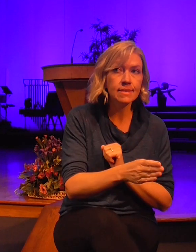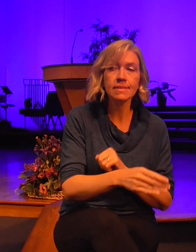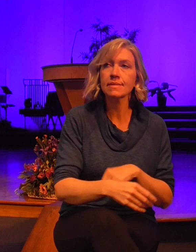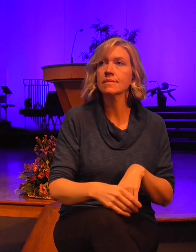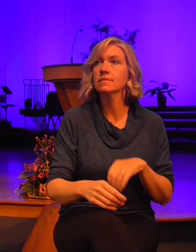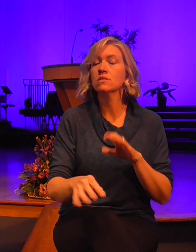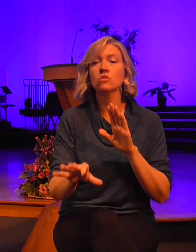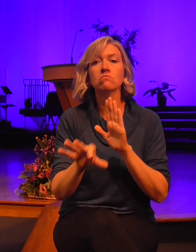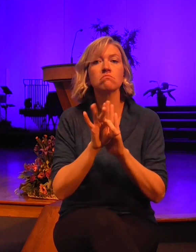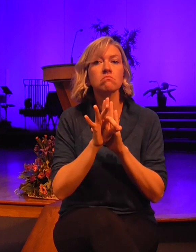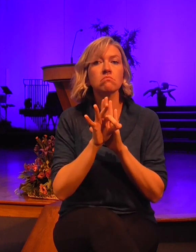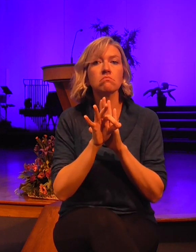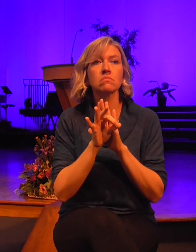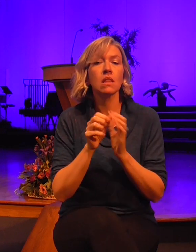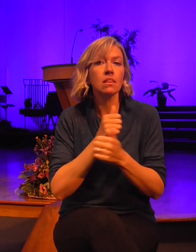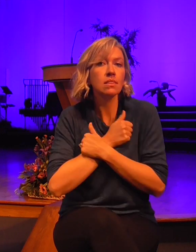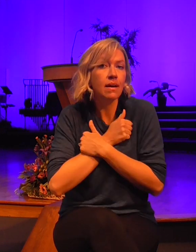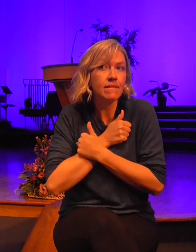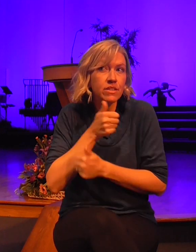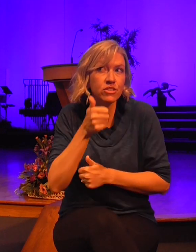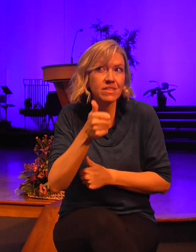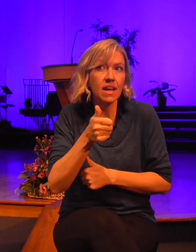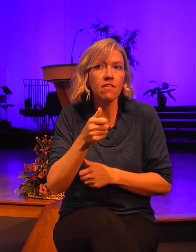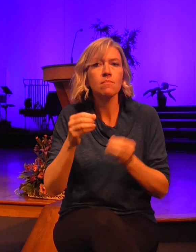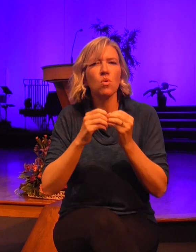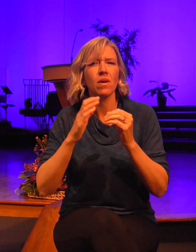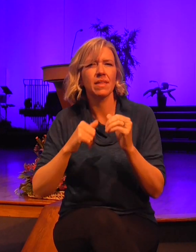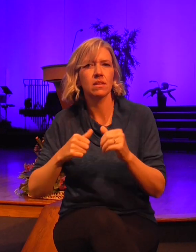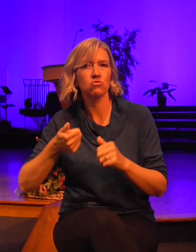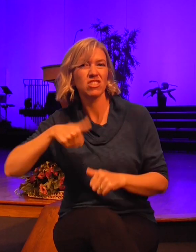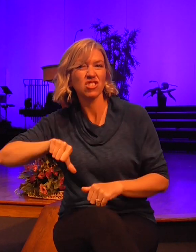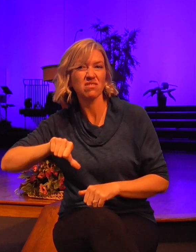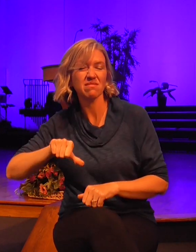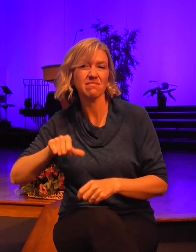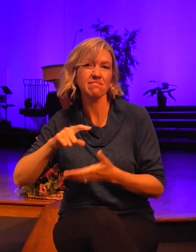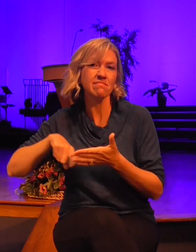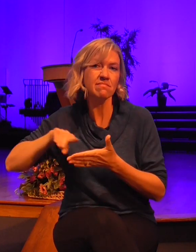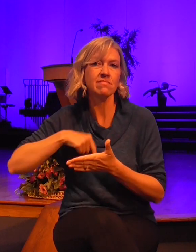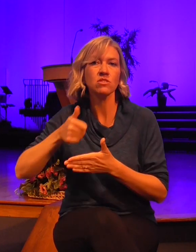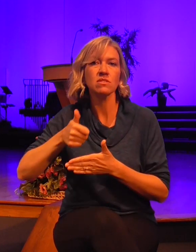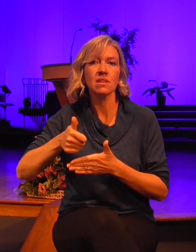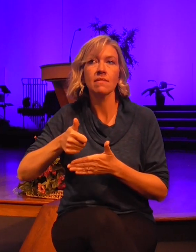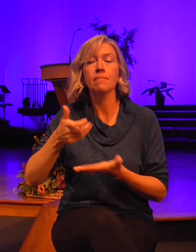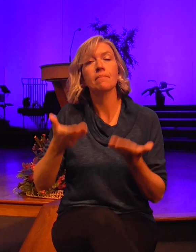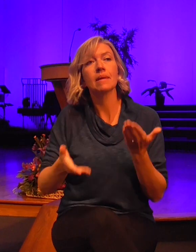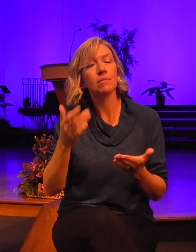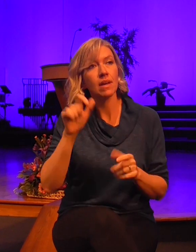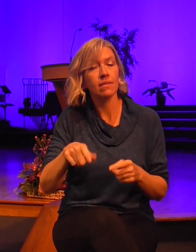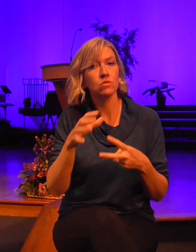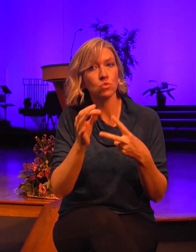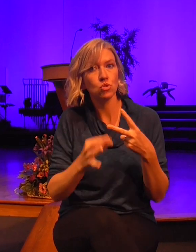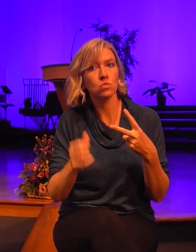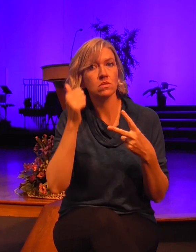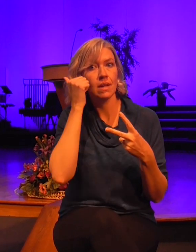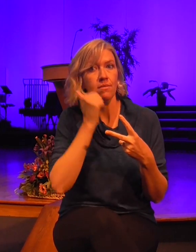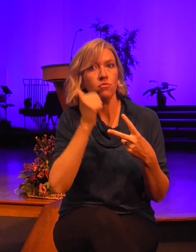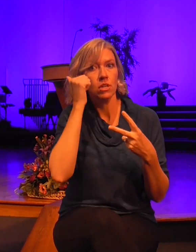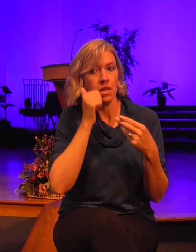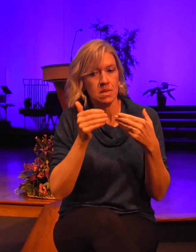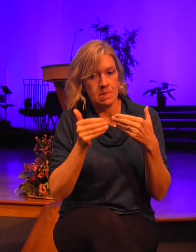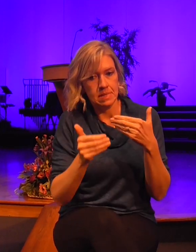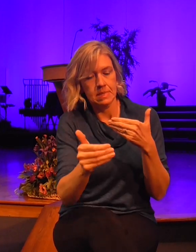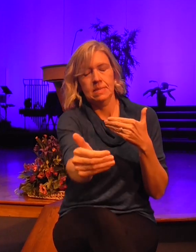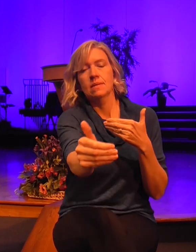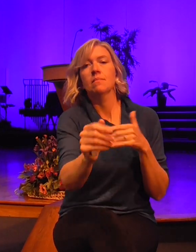to choose loving yourself over rejecting yourself. It may be a choice you need to make today and every day again. But the power of